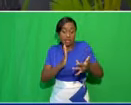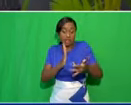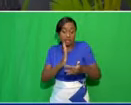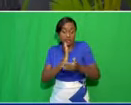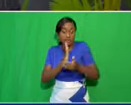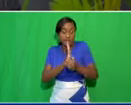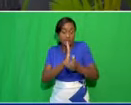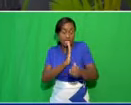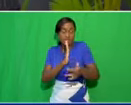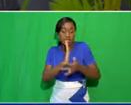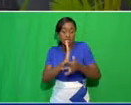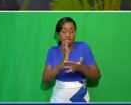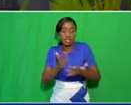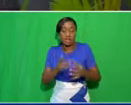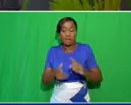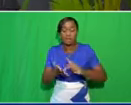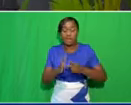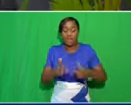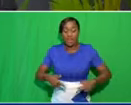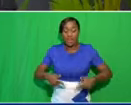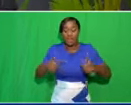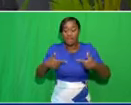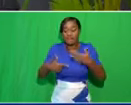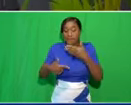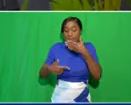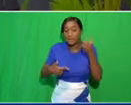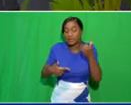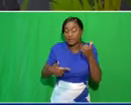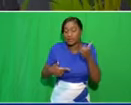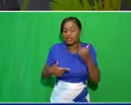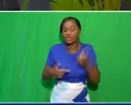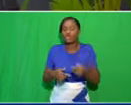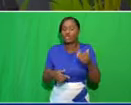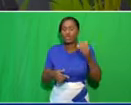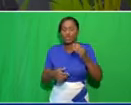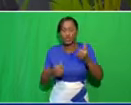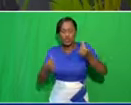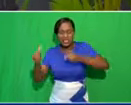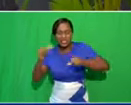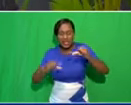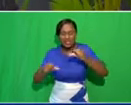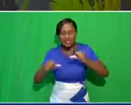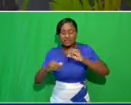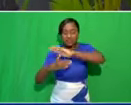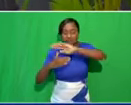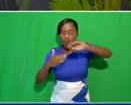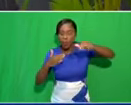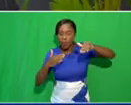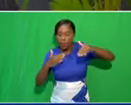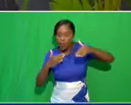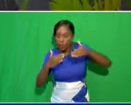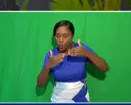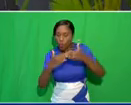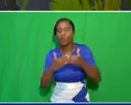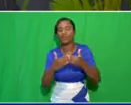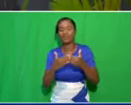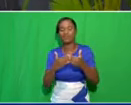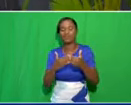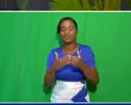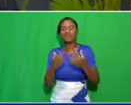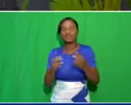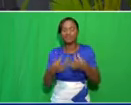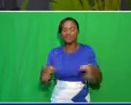will live effectively because you know science. So science for everyone is something that you're also must look at. So